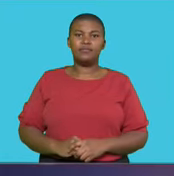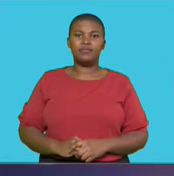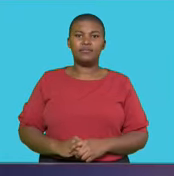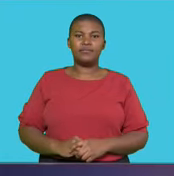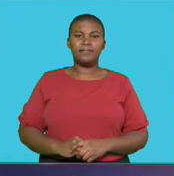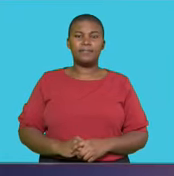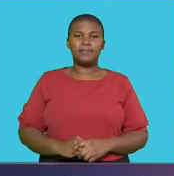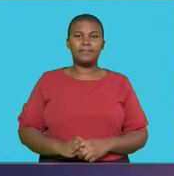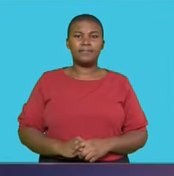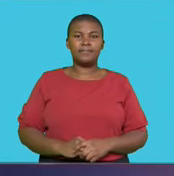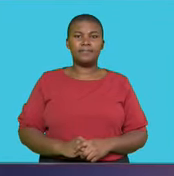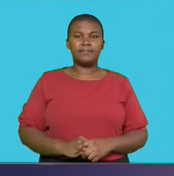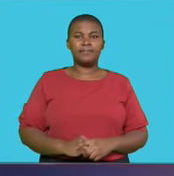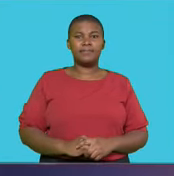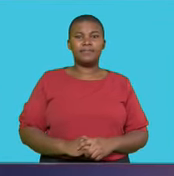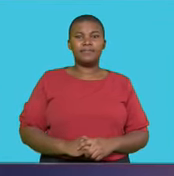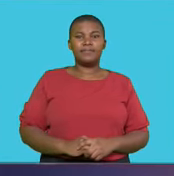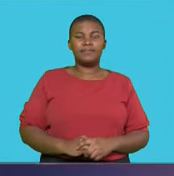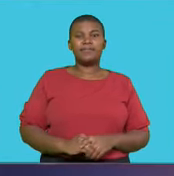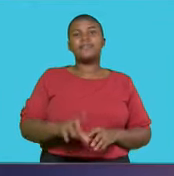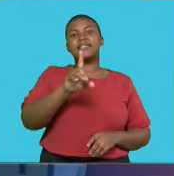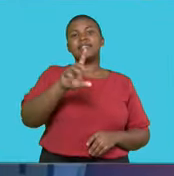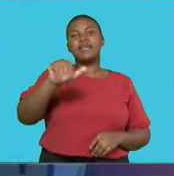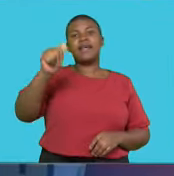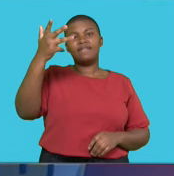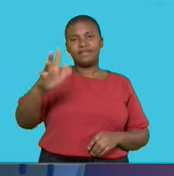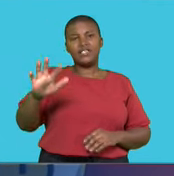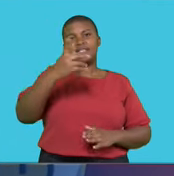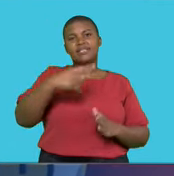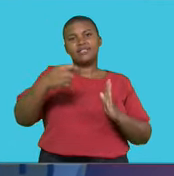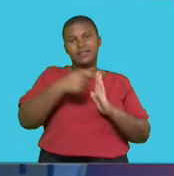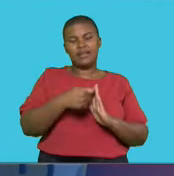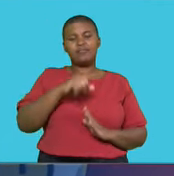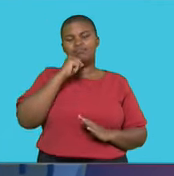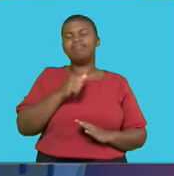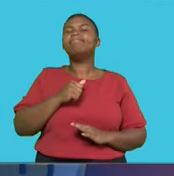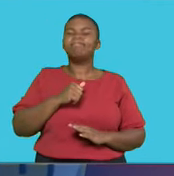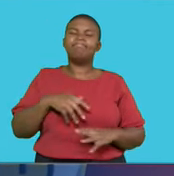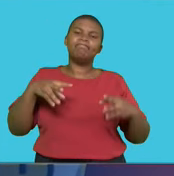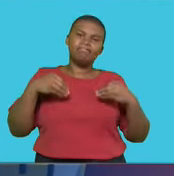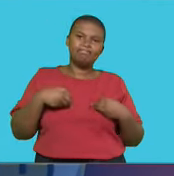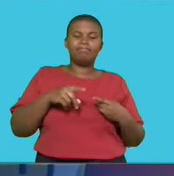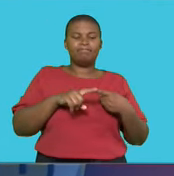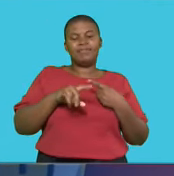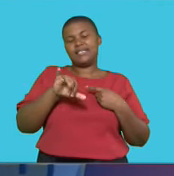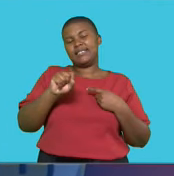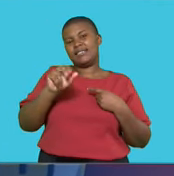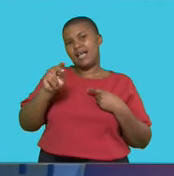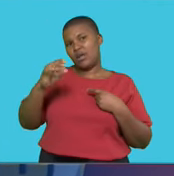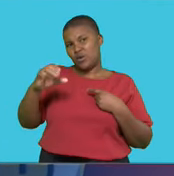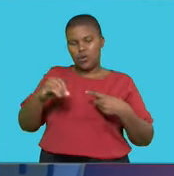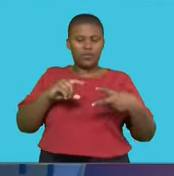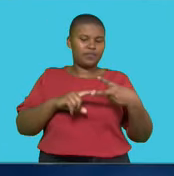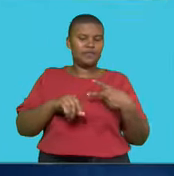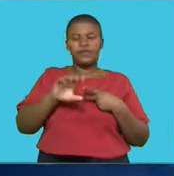A Democratic Alliance, DA ngamafuphi, sisayine isivumelwano sokwakha umbimbi phakathi kwayo ne-Isanco kanjalo ne-Ekhethu